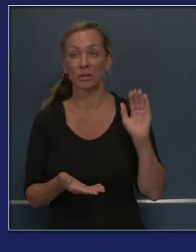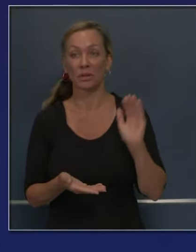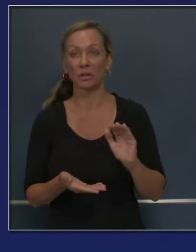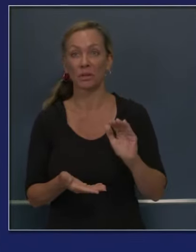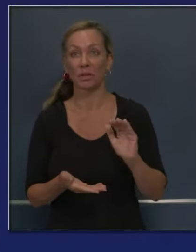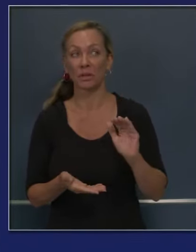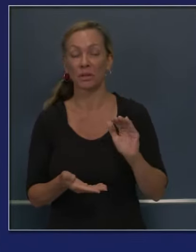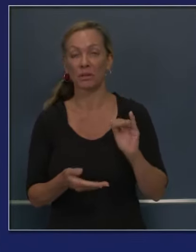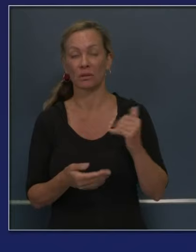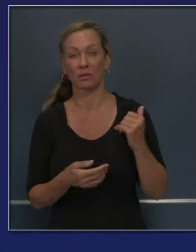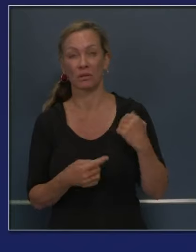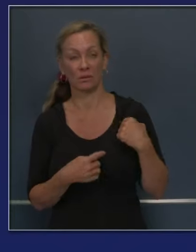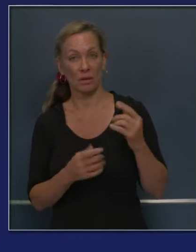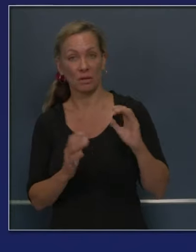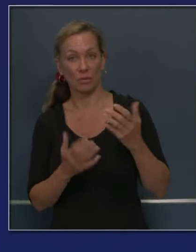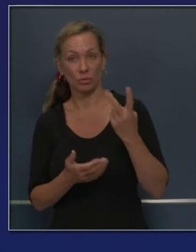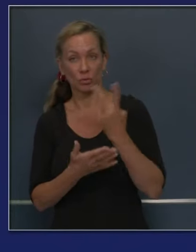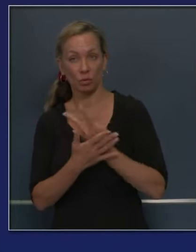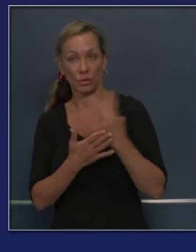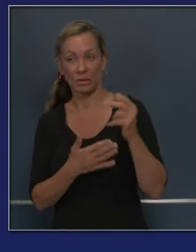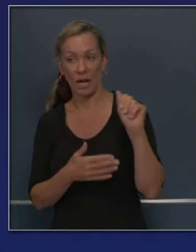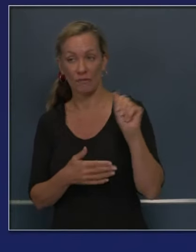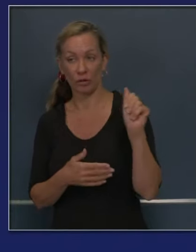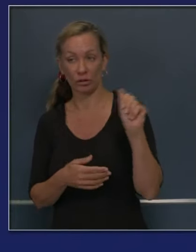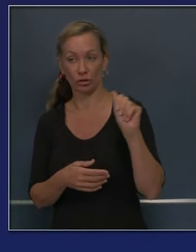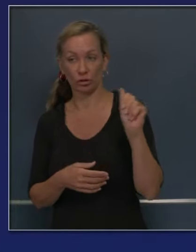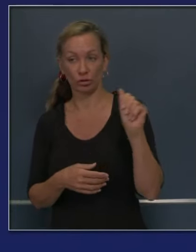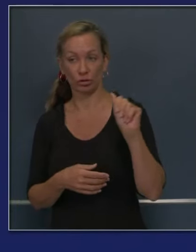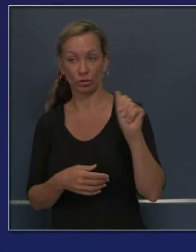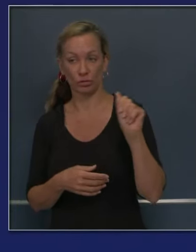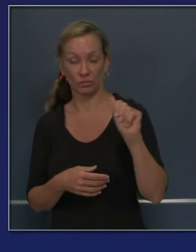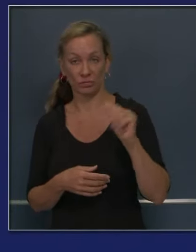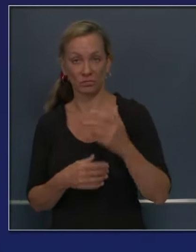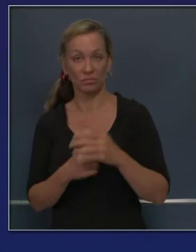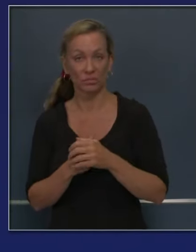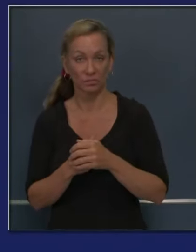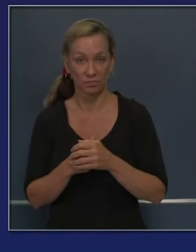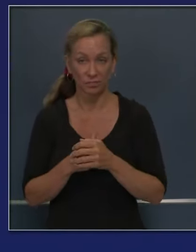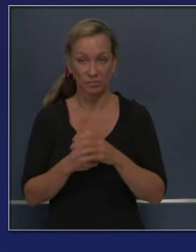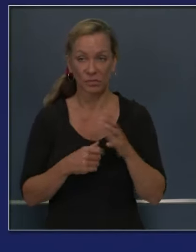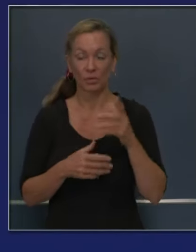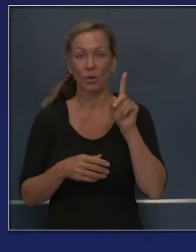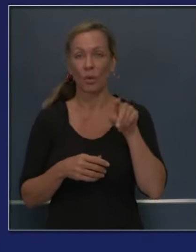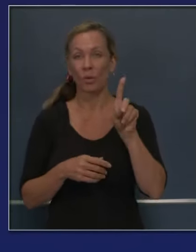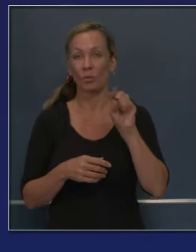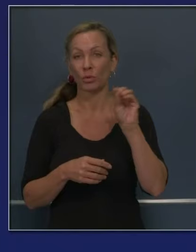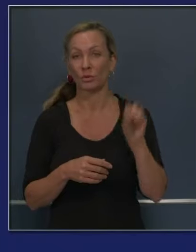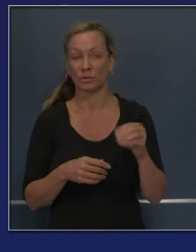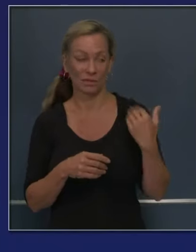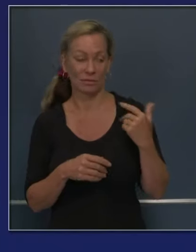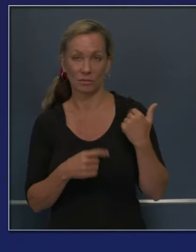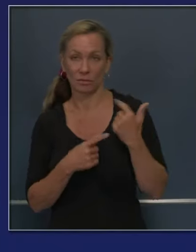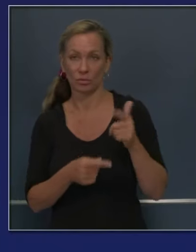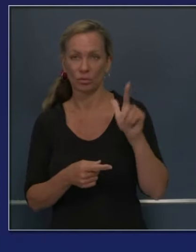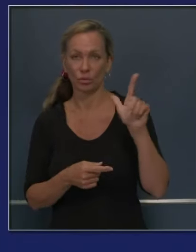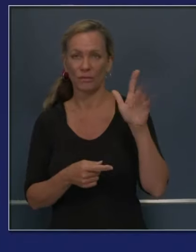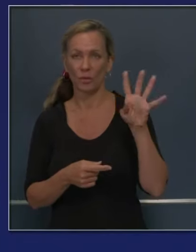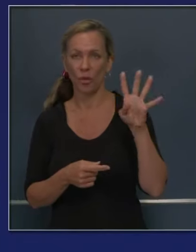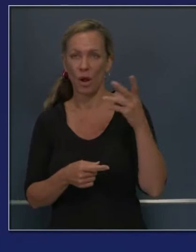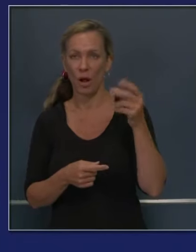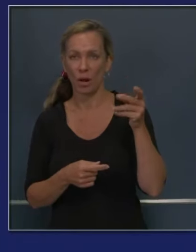dropped 3.1% in the last 24-hour period. Again, trending not dissimilar to the hospital